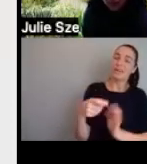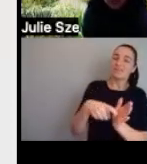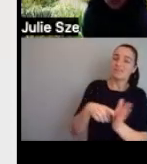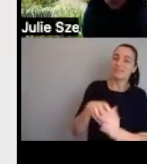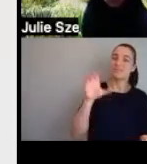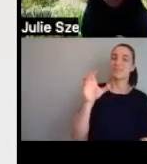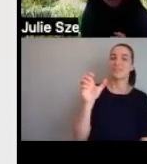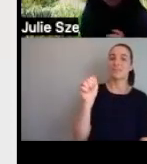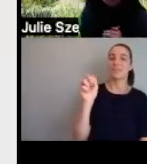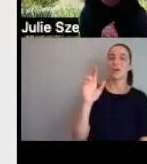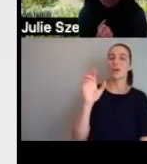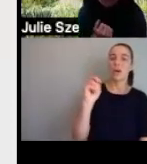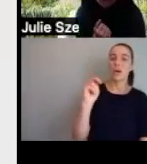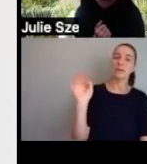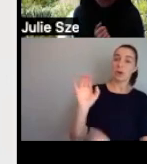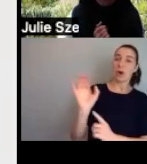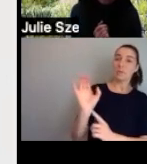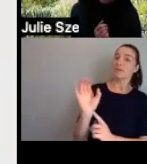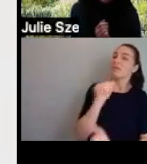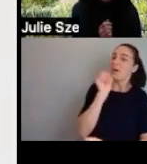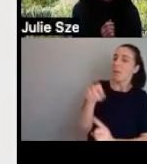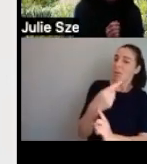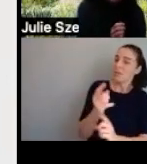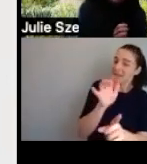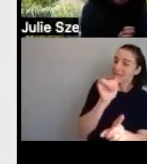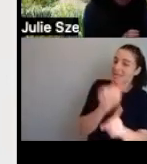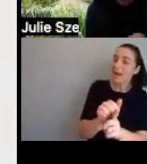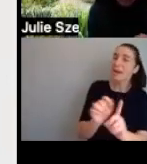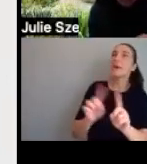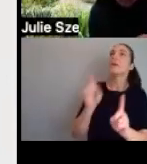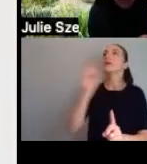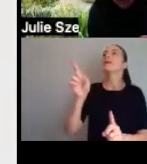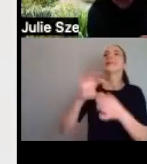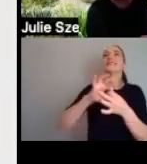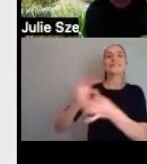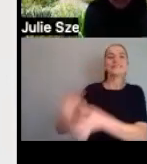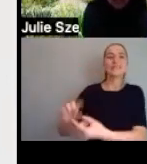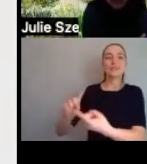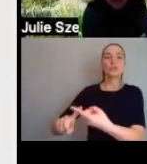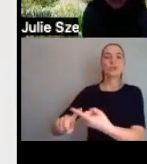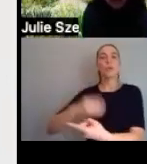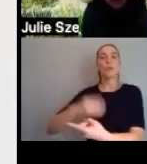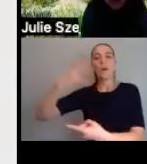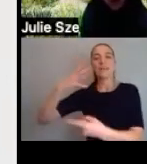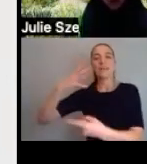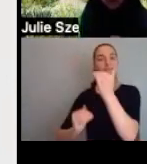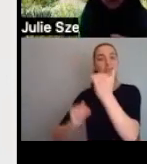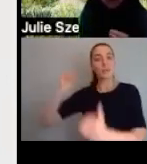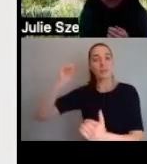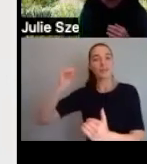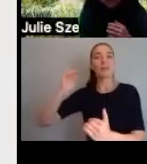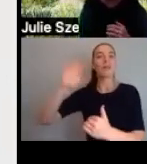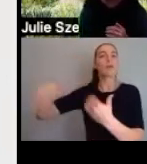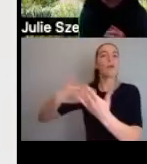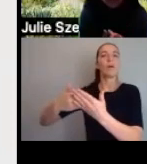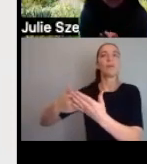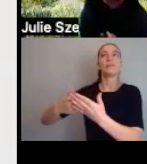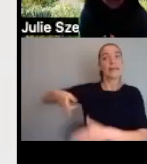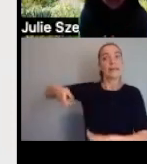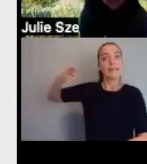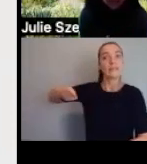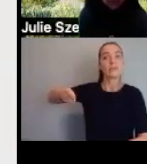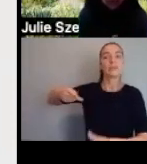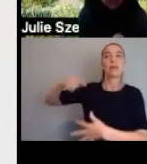extraction, of course, but also white supremacy. And that to understand critical climate justice, we have to understand all of these forces and